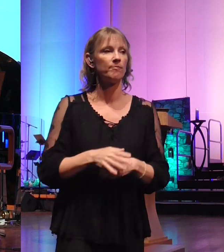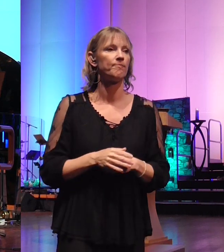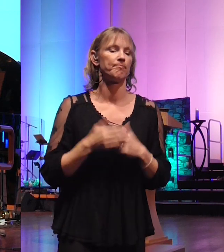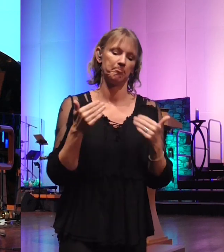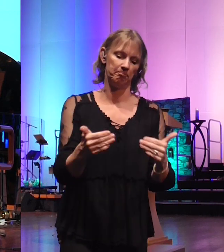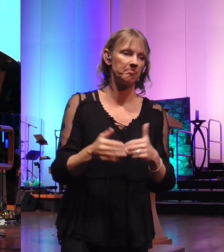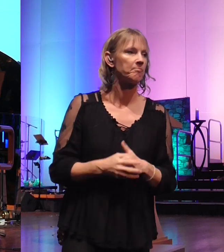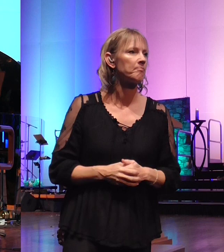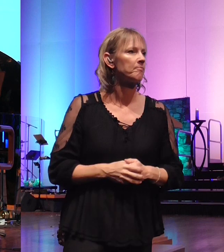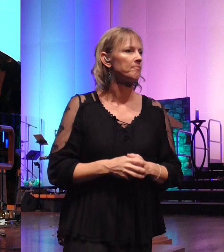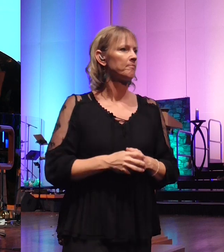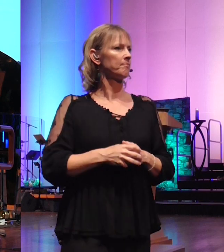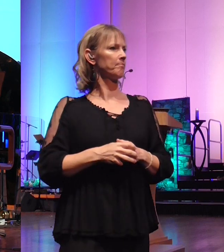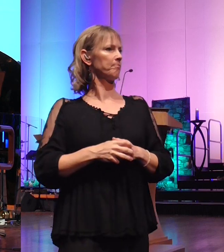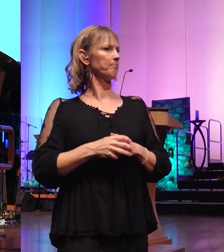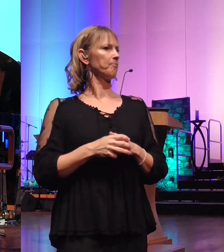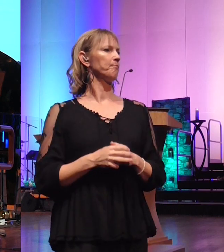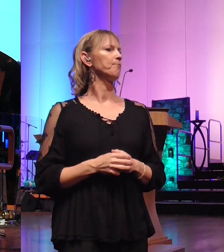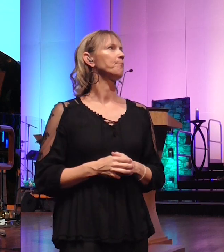we go.